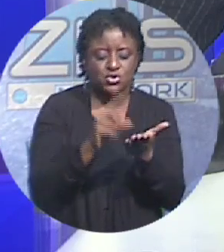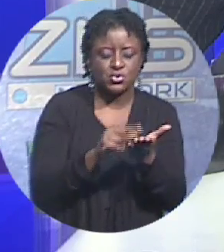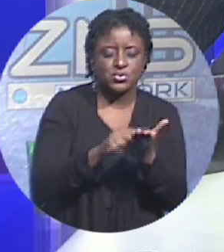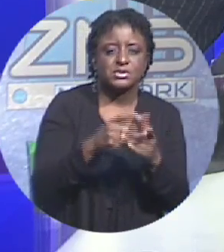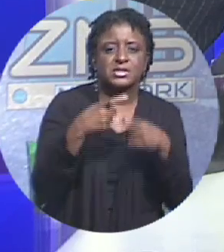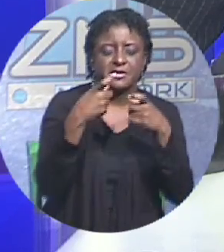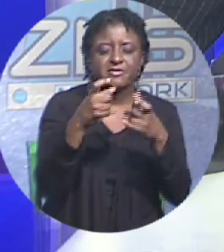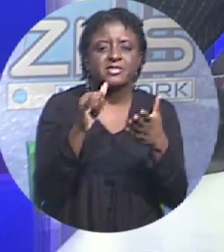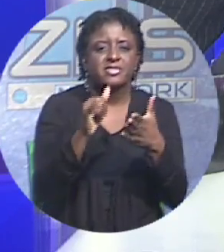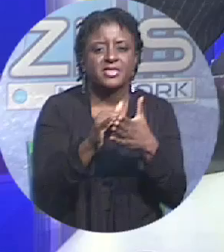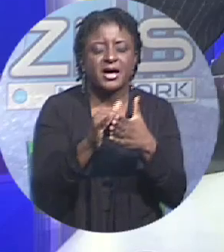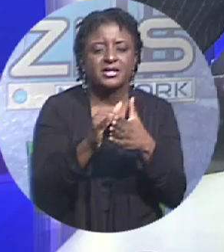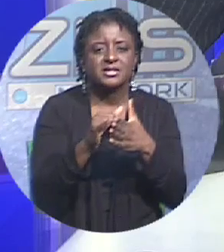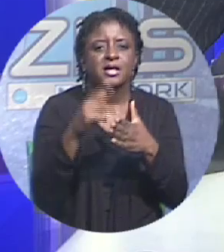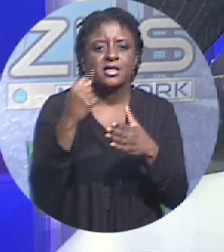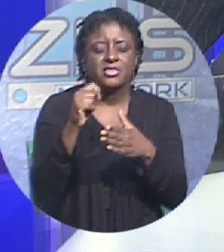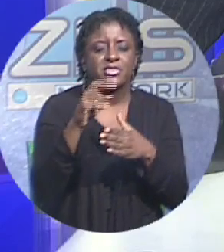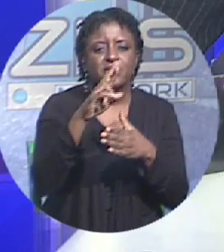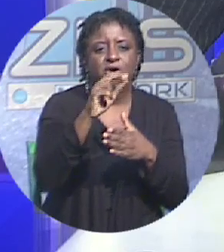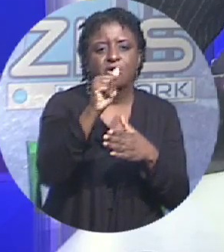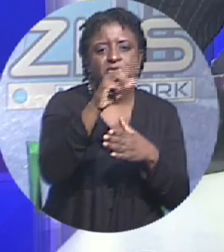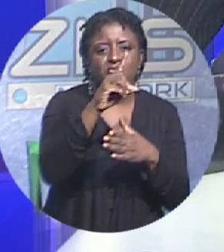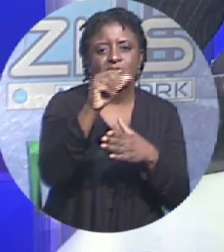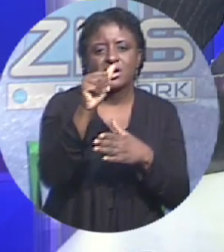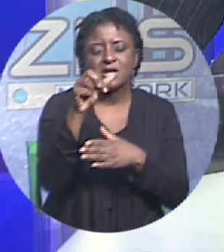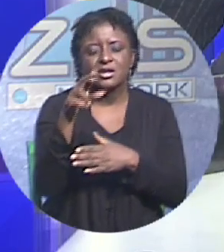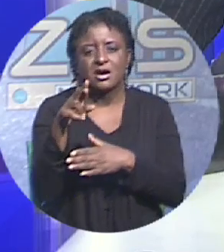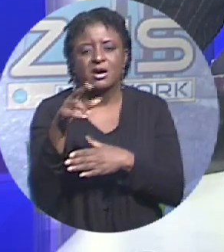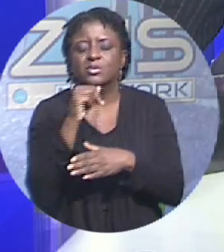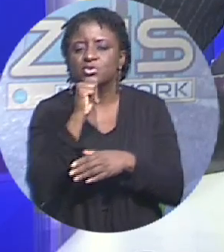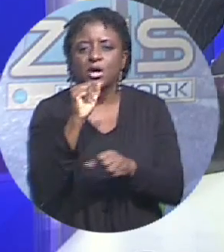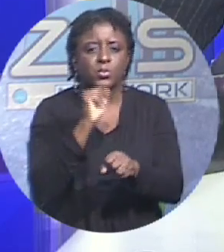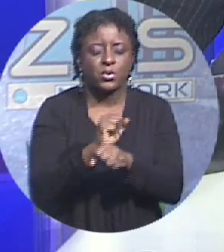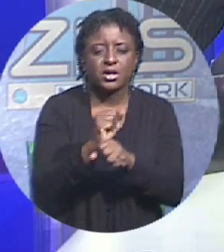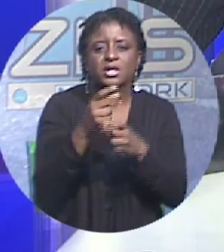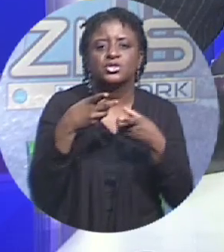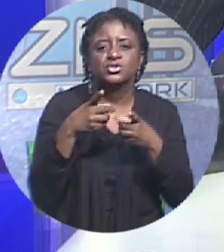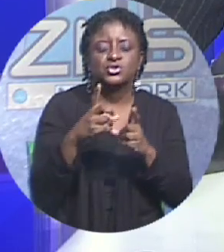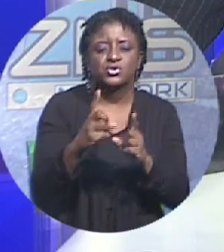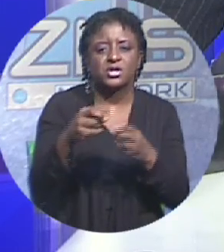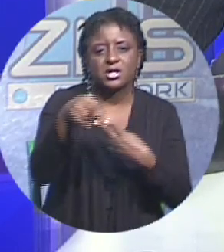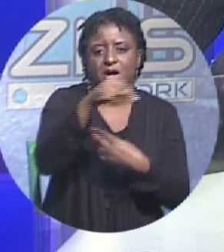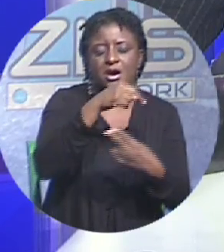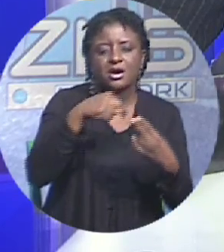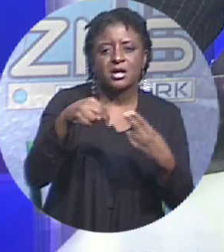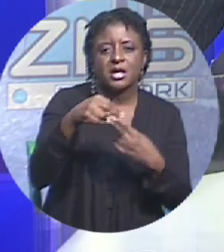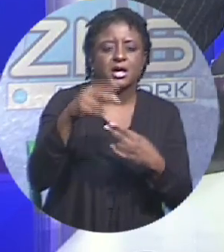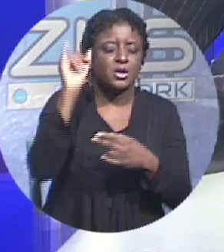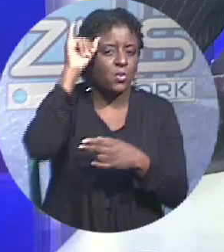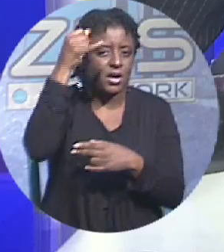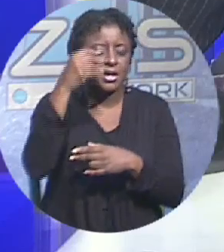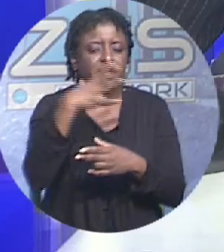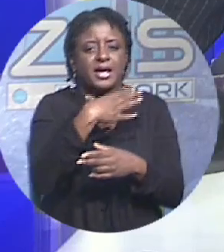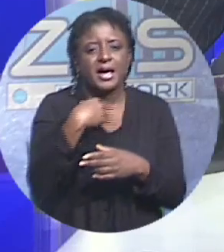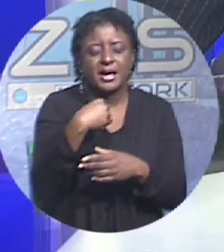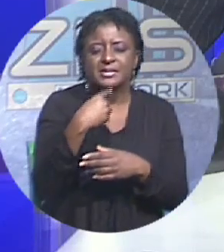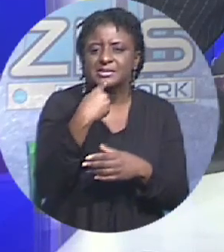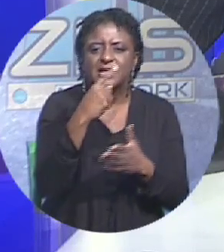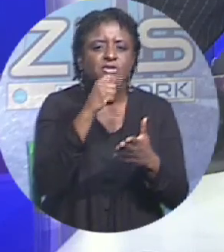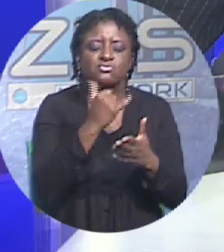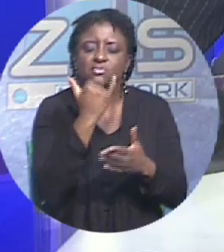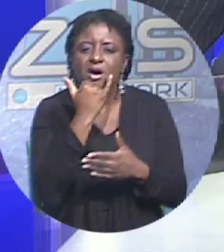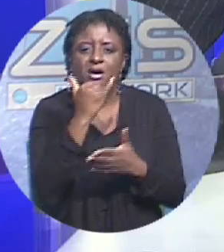Department was not functional during Hurricane Joaquin, and Bahamians were not appropriately warned about the storm due to this